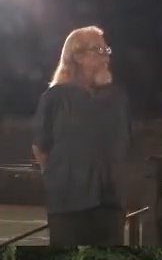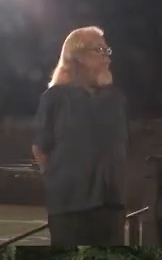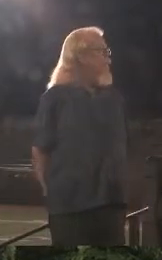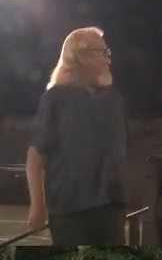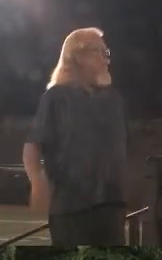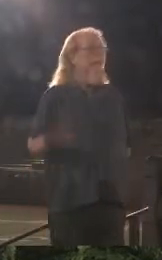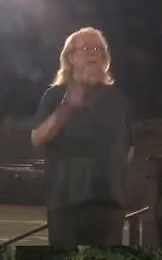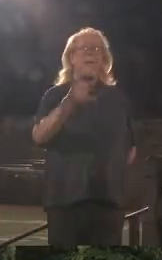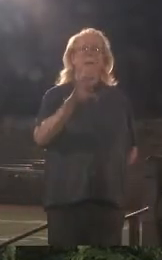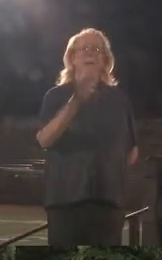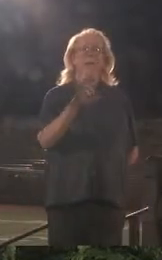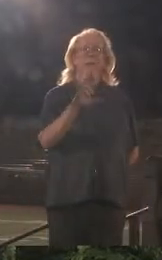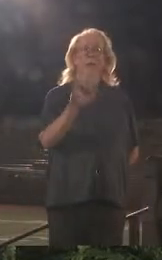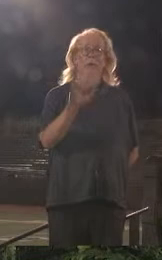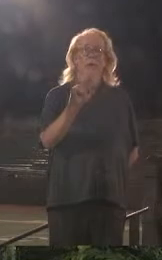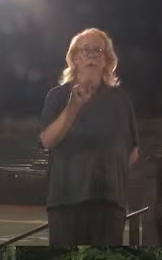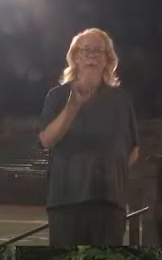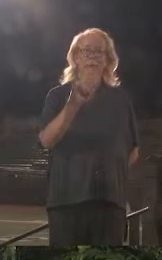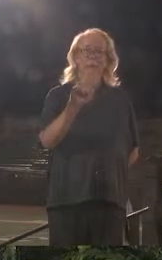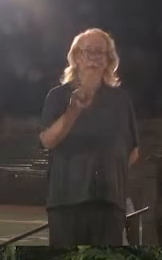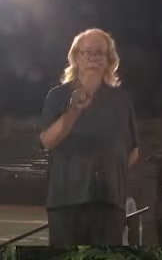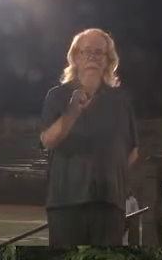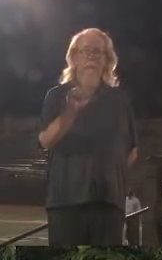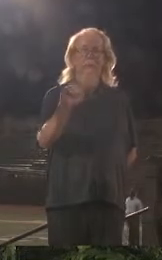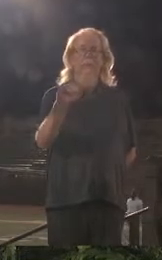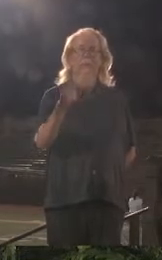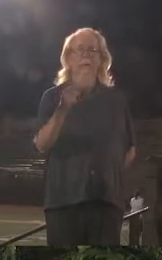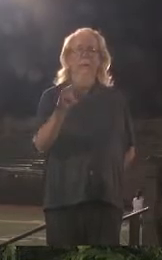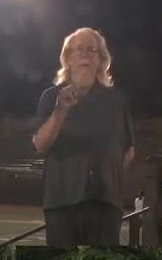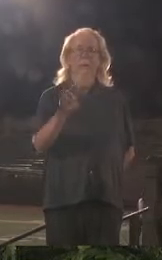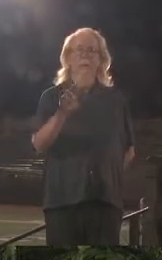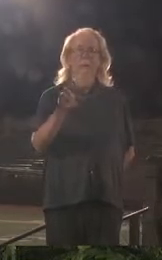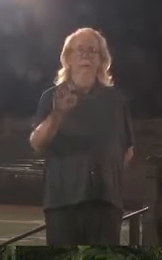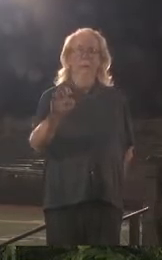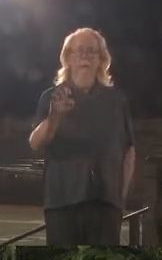Christian Diego Aguirre will be attending San Antonio College.